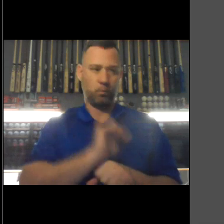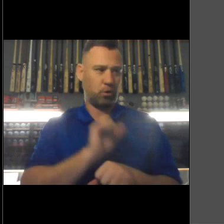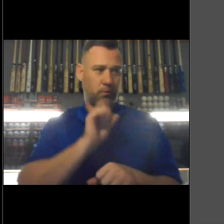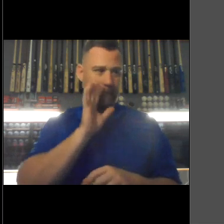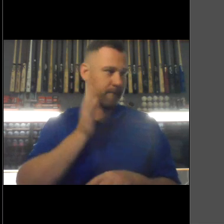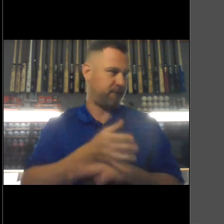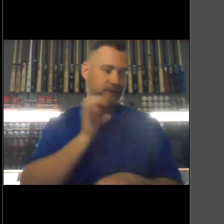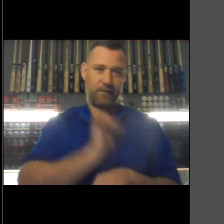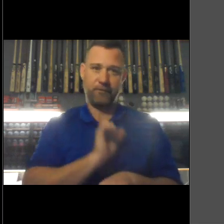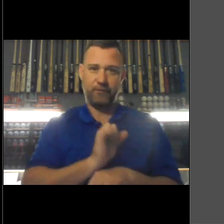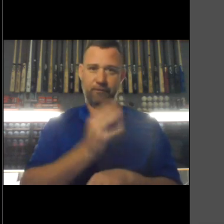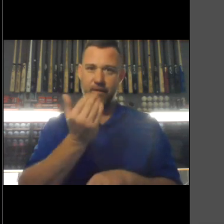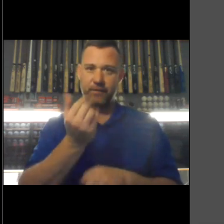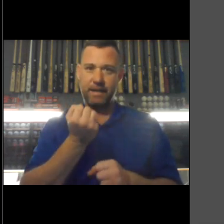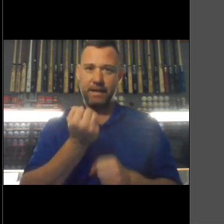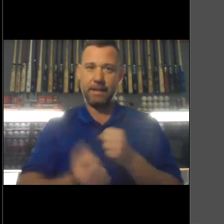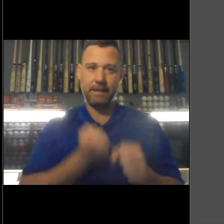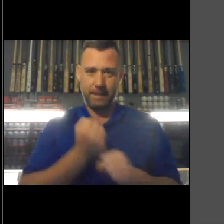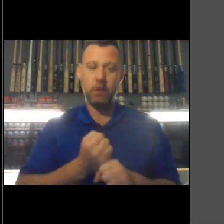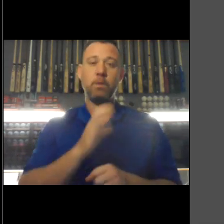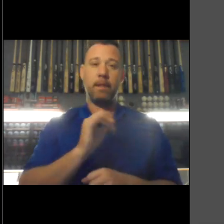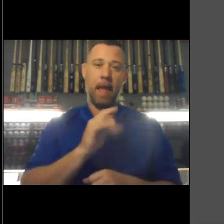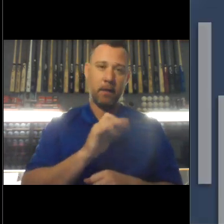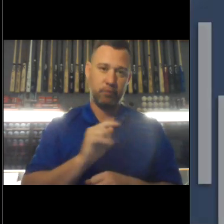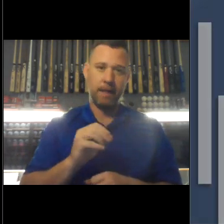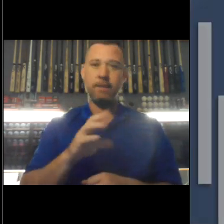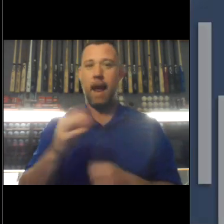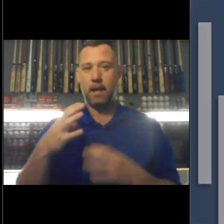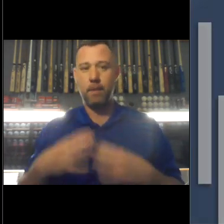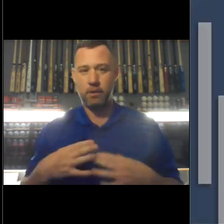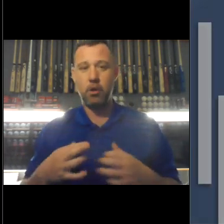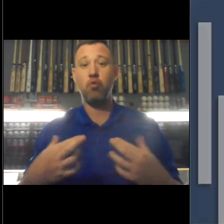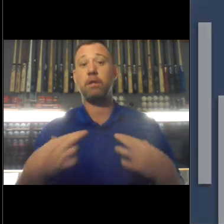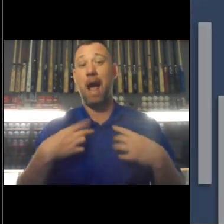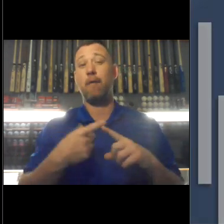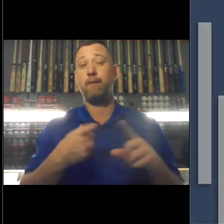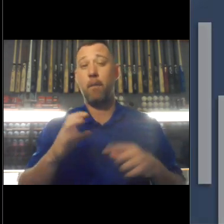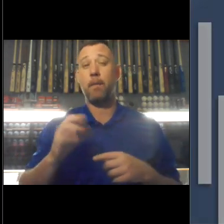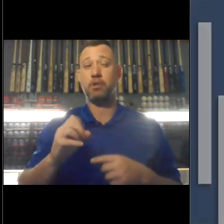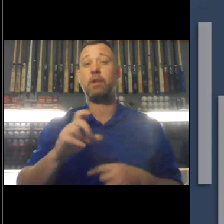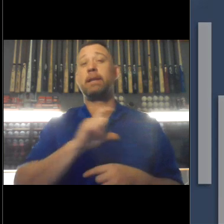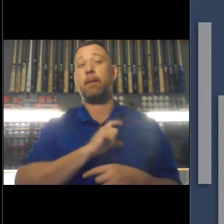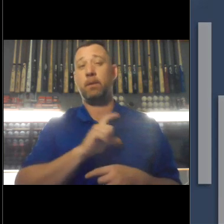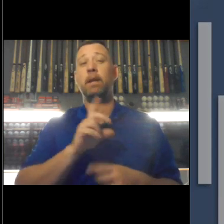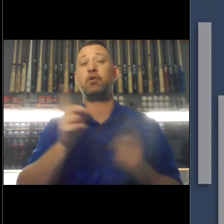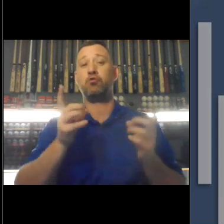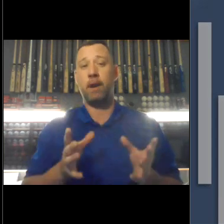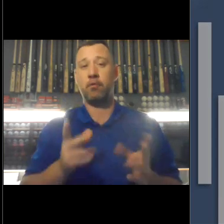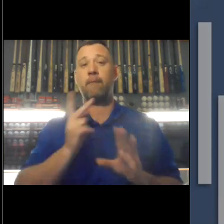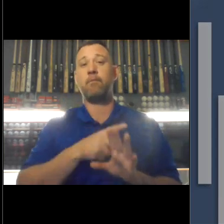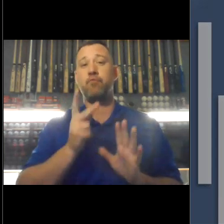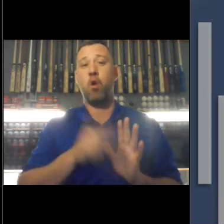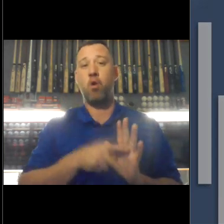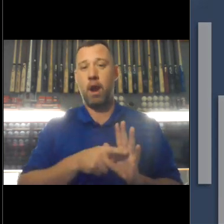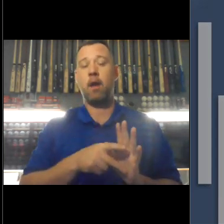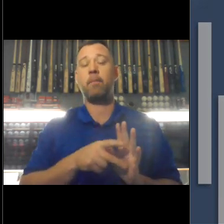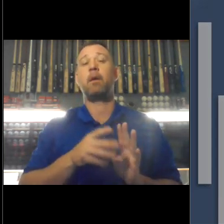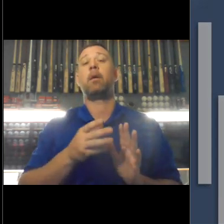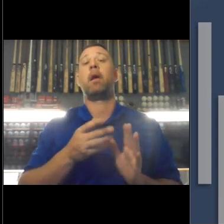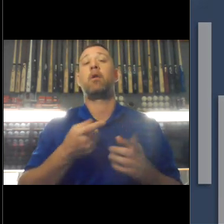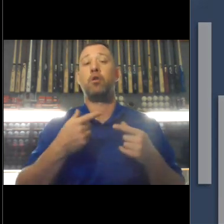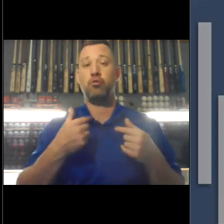years with both Caltrans and the commission. Don retired from the commission as the deputy director of programming. And during her